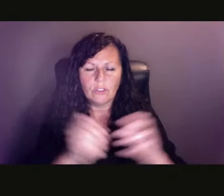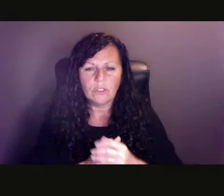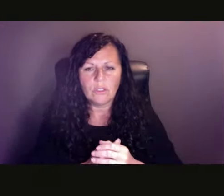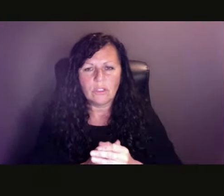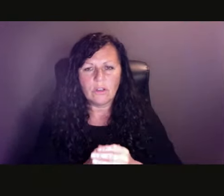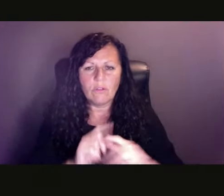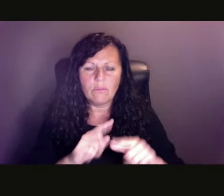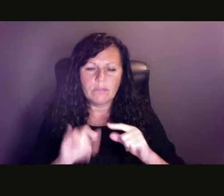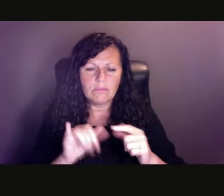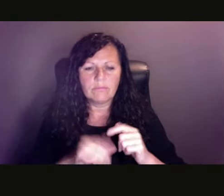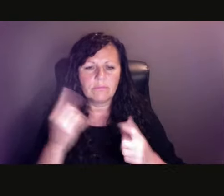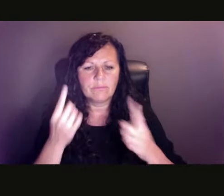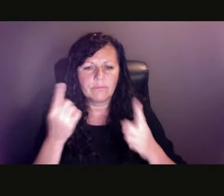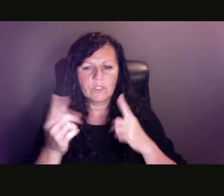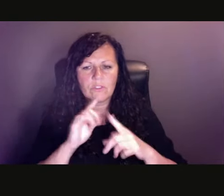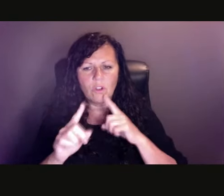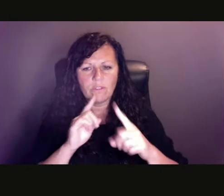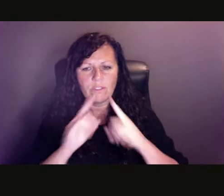thank you.